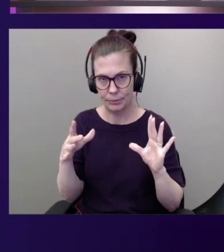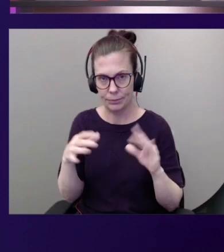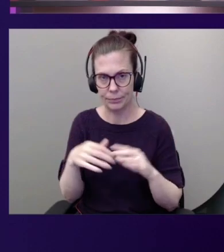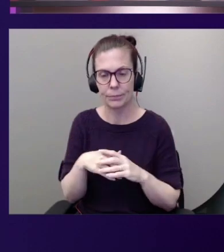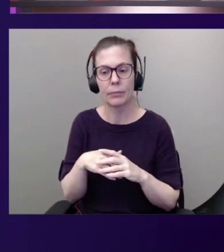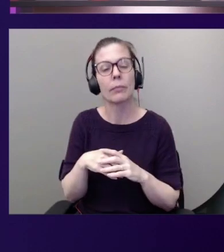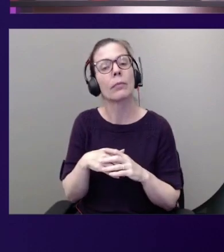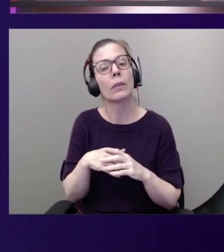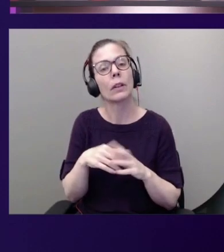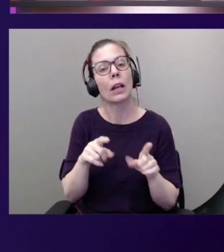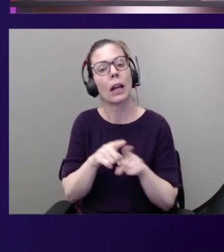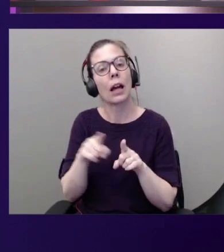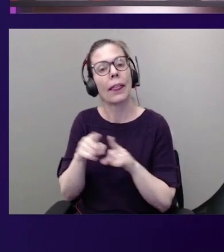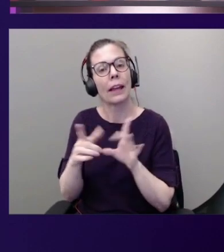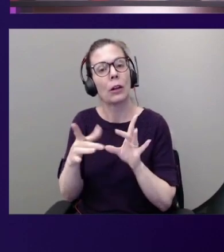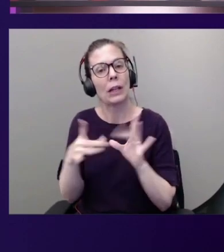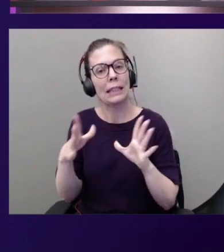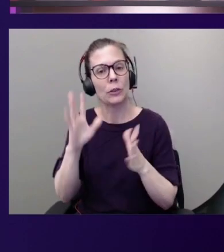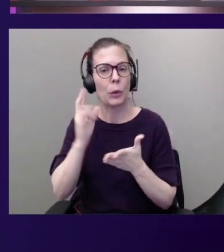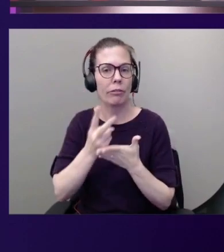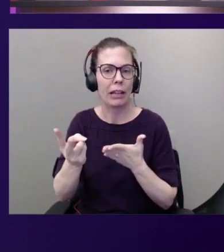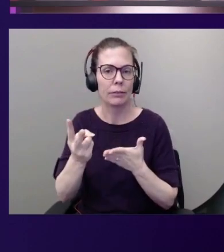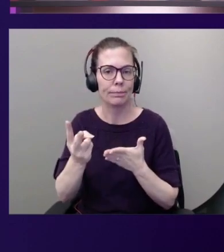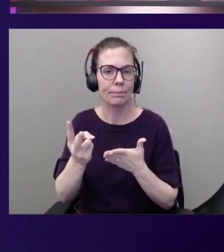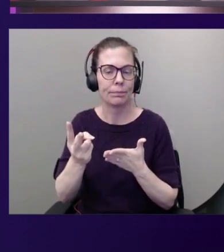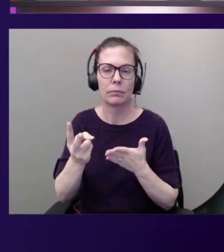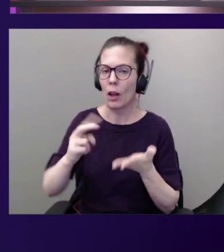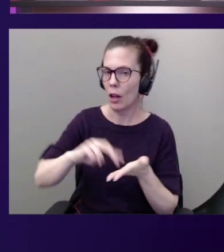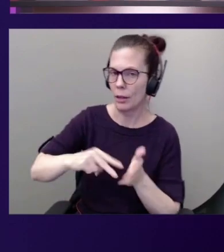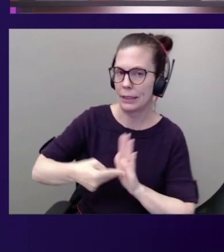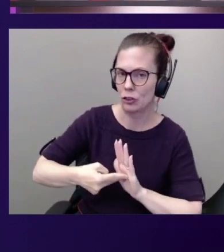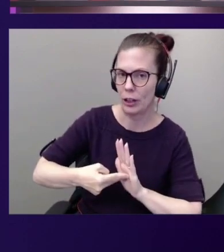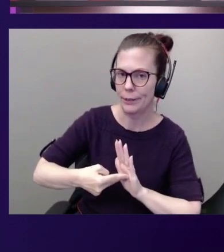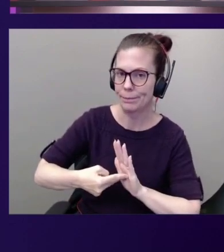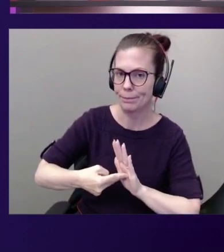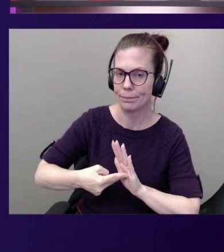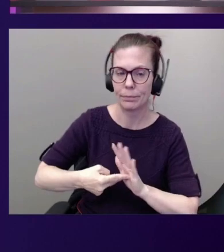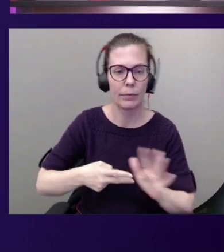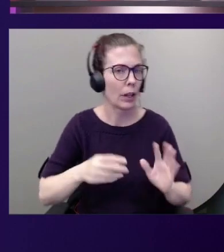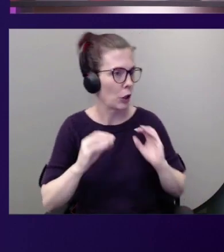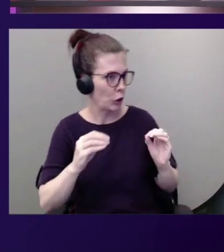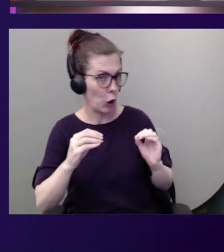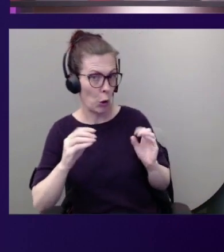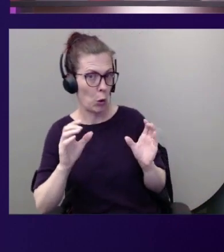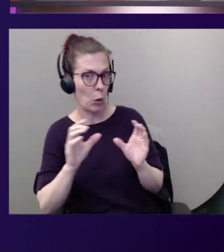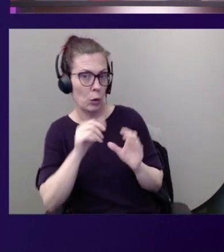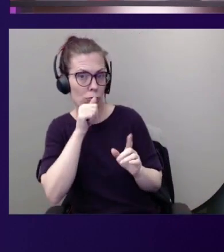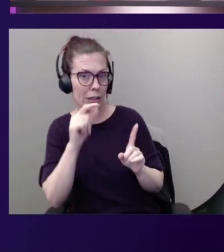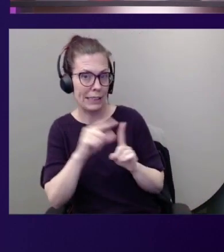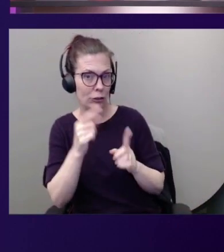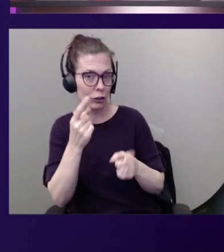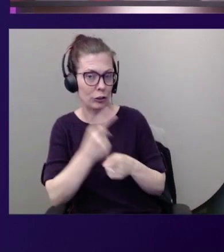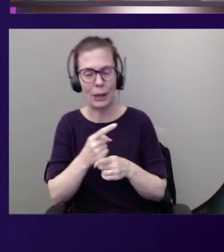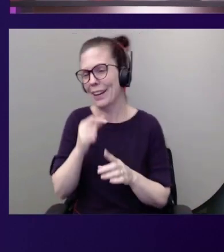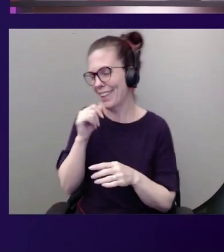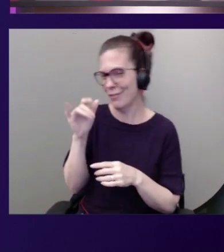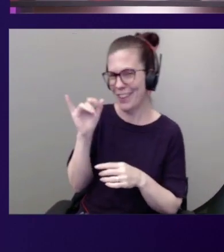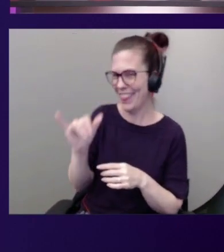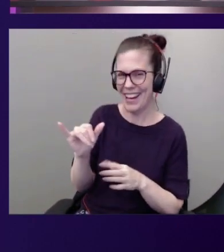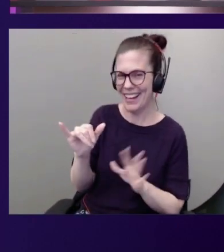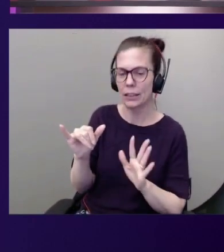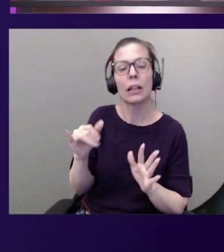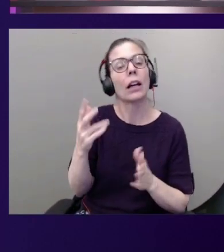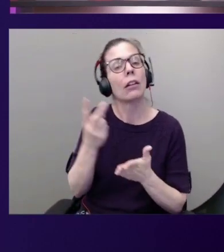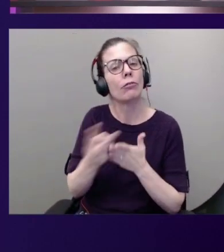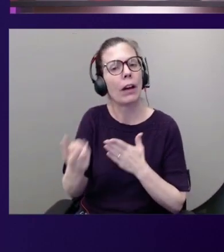and the release is going to fail intentionally. No credentials, right? Not for that. Not for that. What it will fail